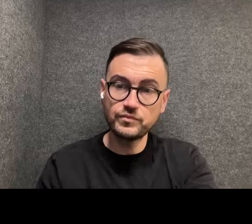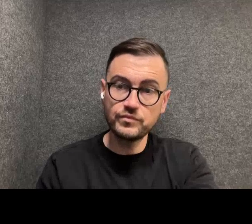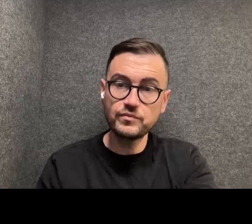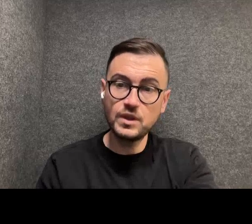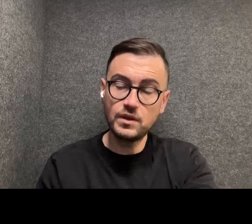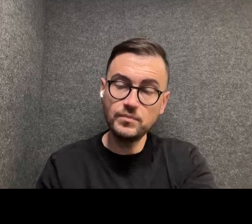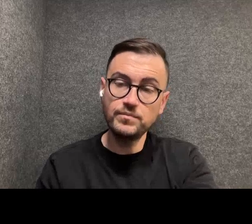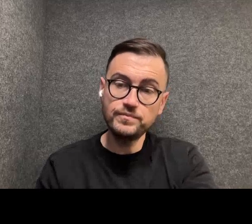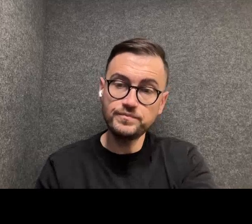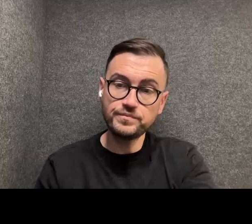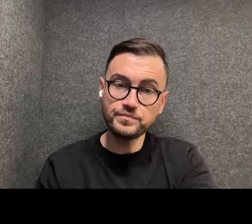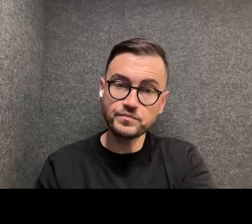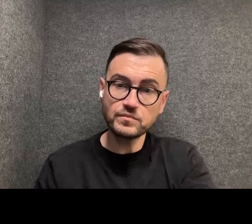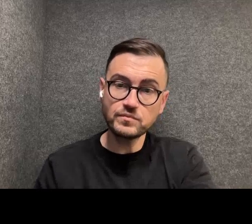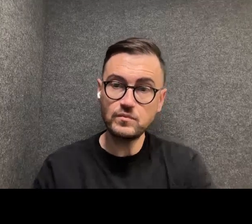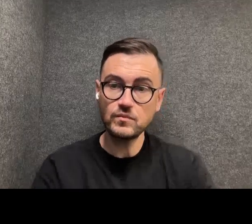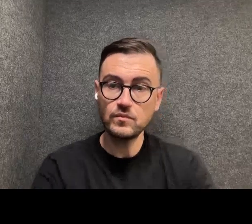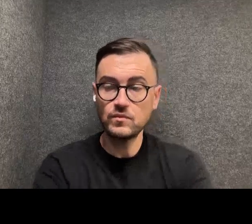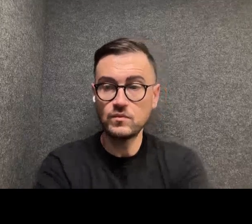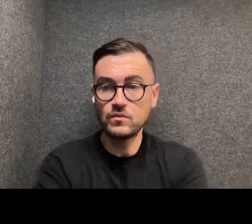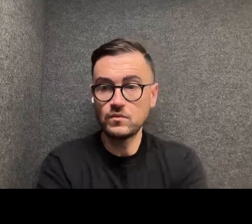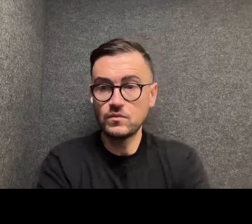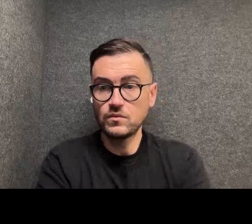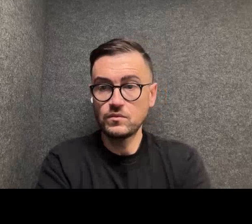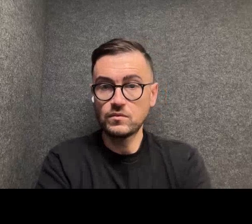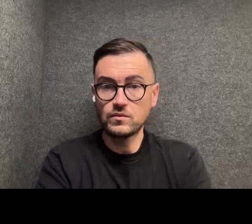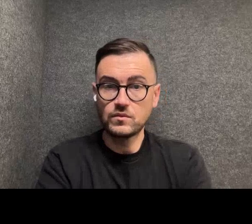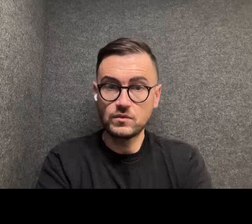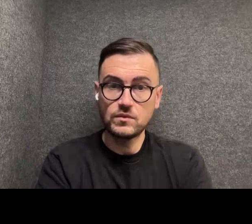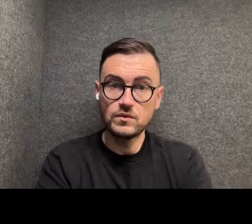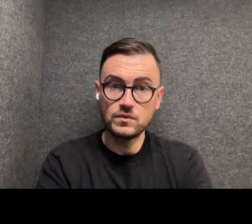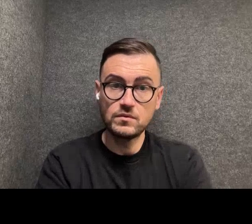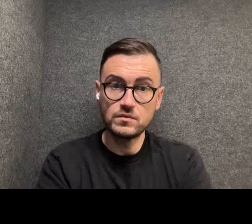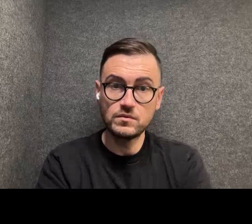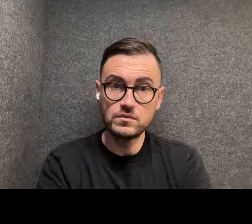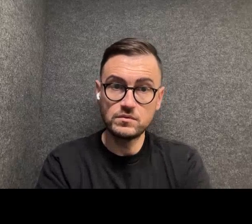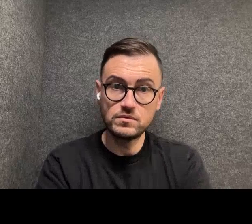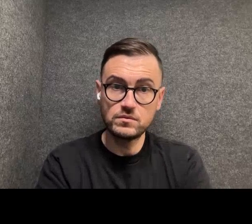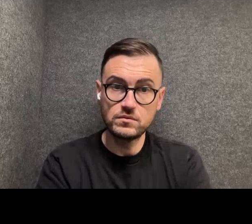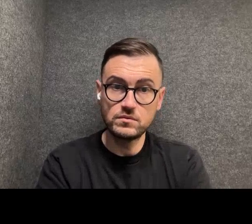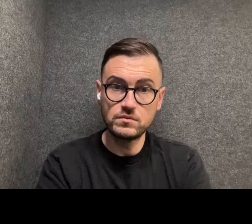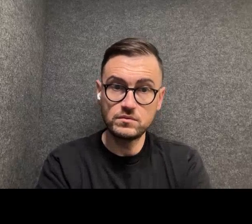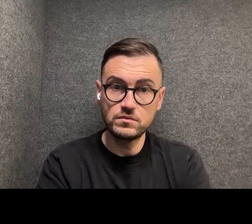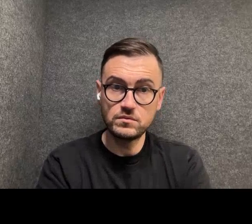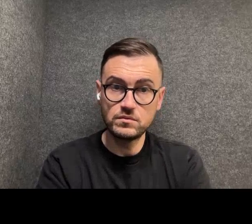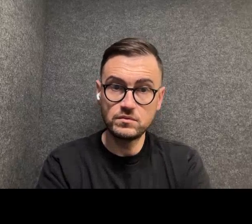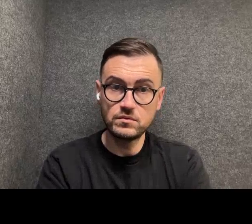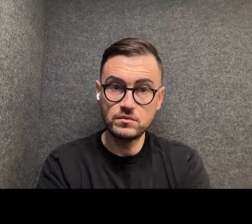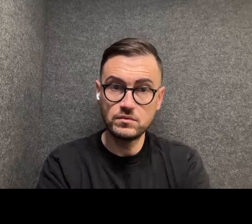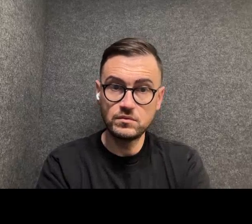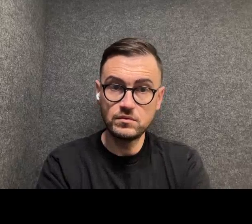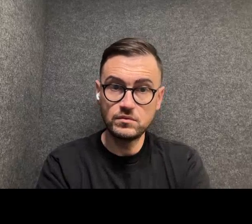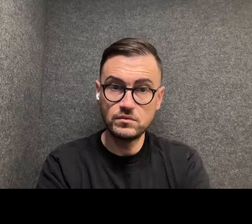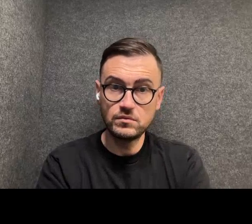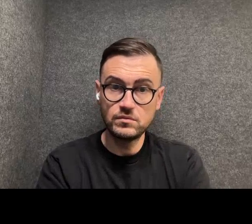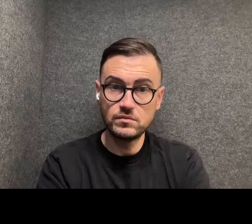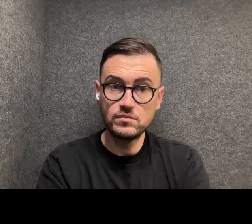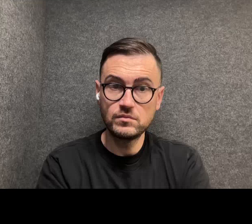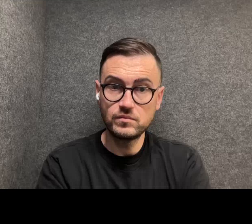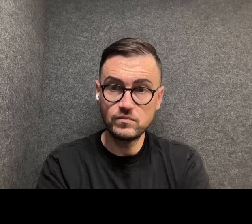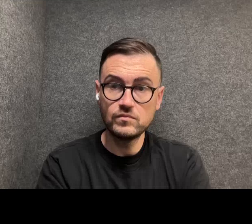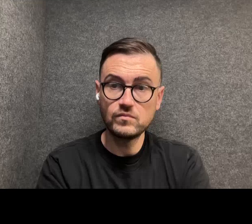list. And again, I'm happy to share the Word doc where I highlighted the things that I knew I wanted to pull out for this